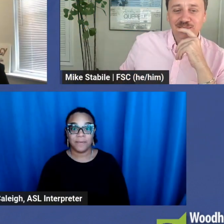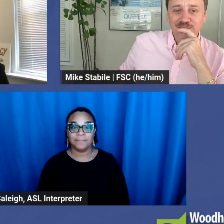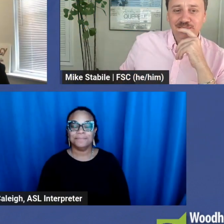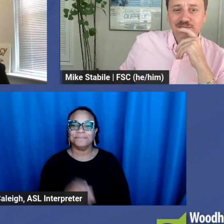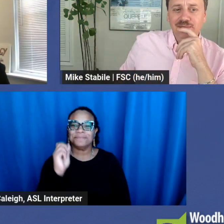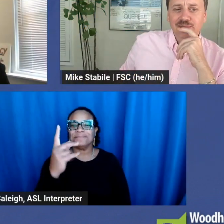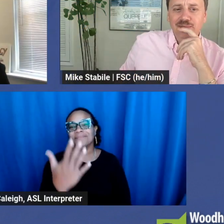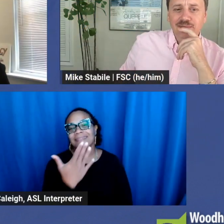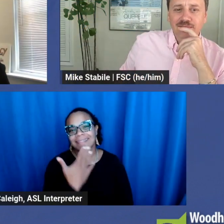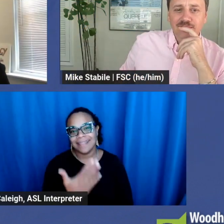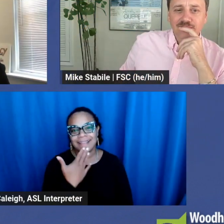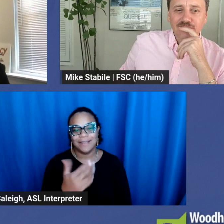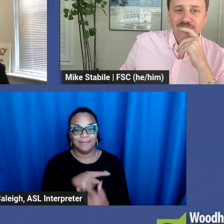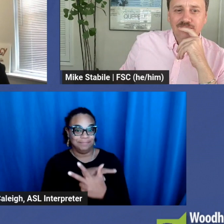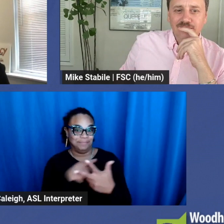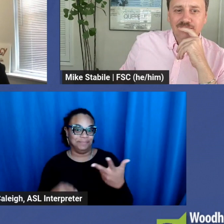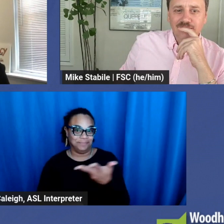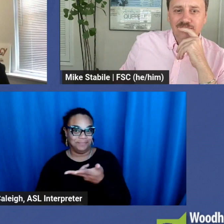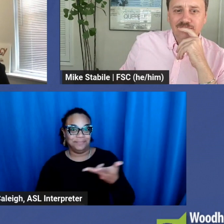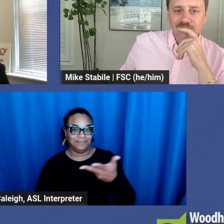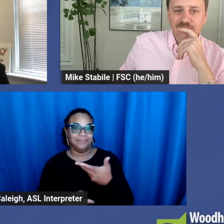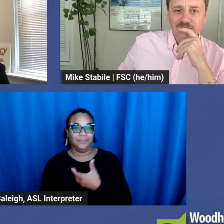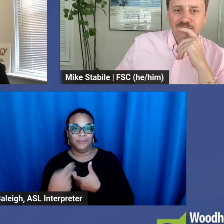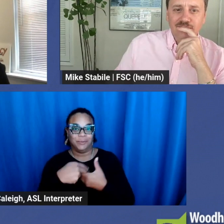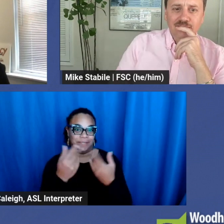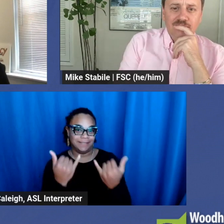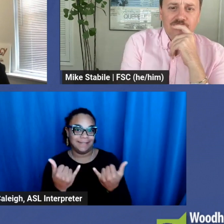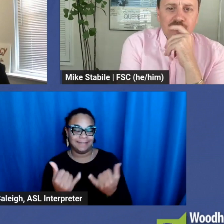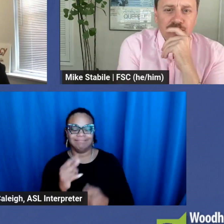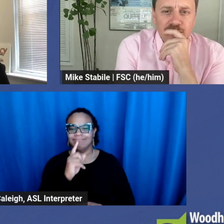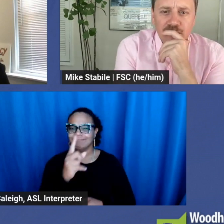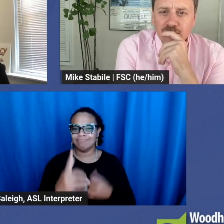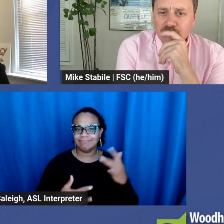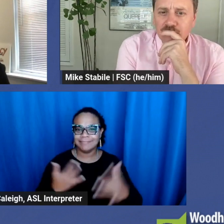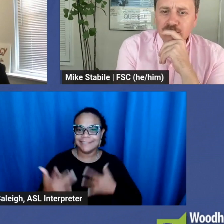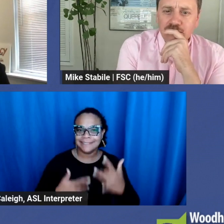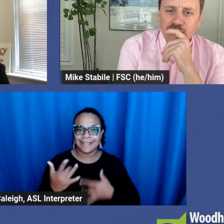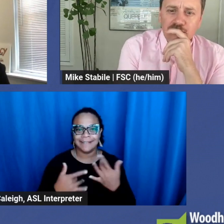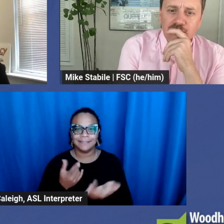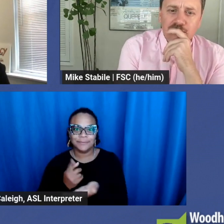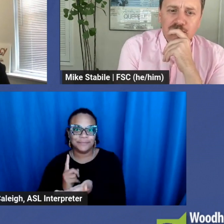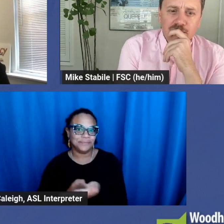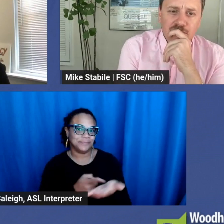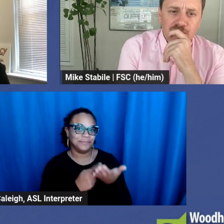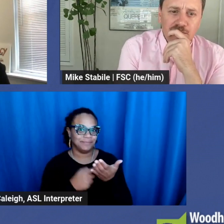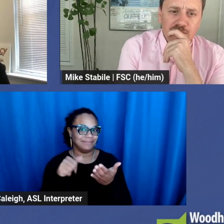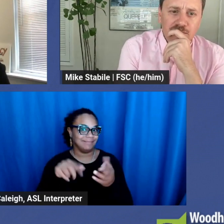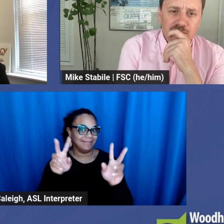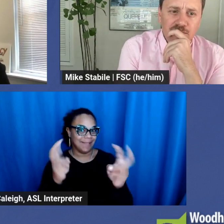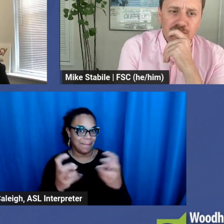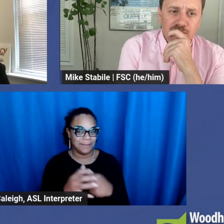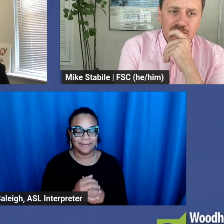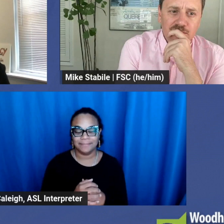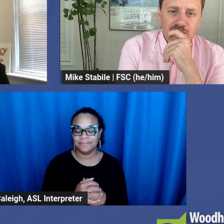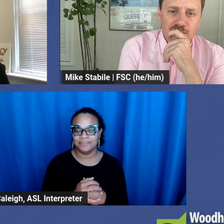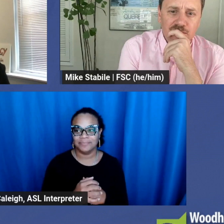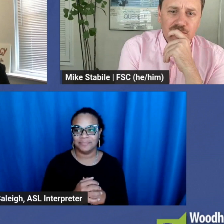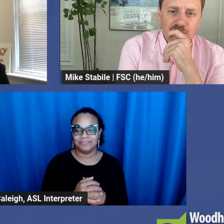So thank you to the three of you for being here with me today. I'm really excited to talk about what we're going to talk about. Lots